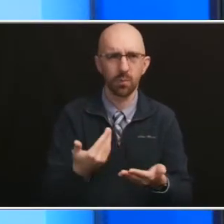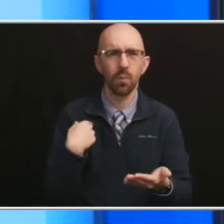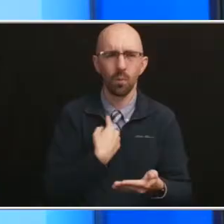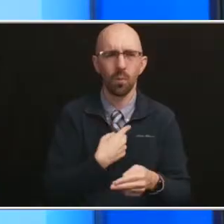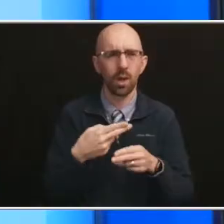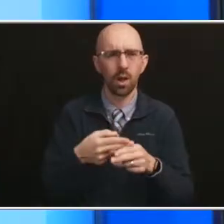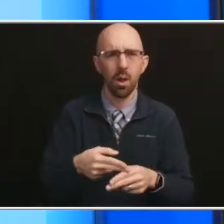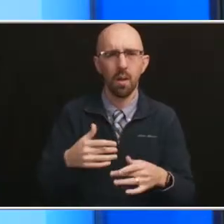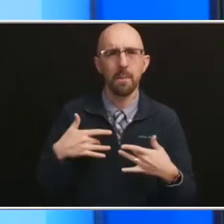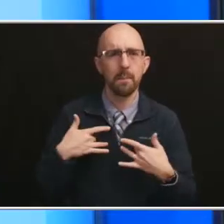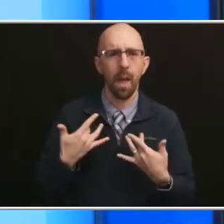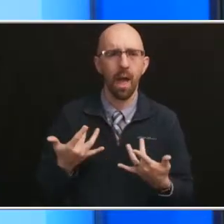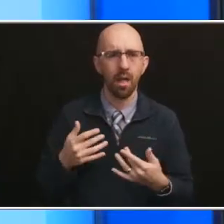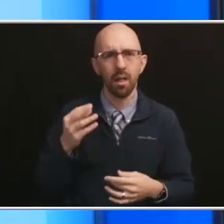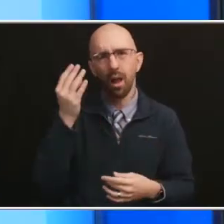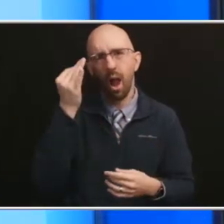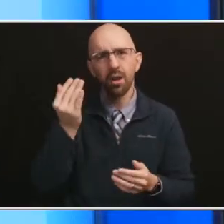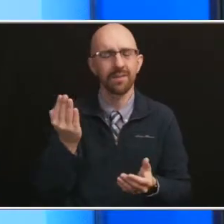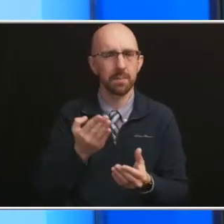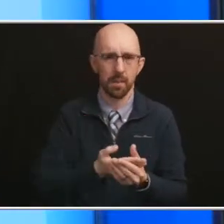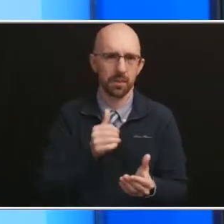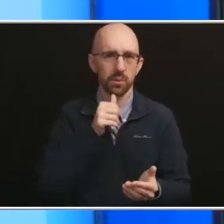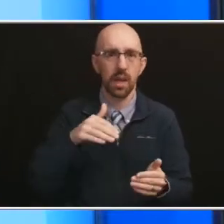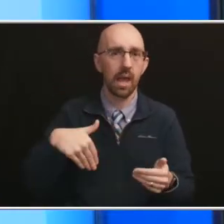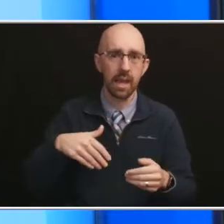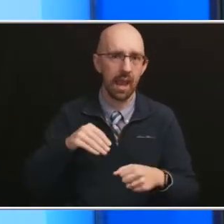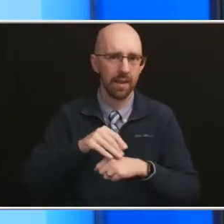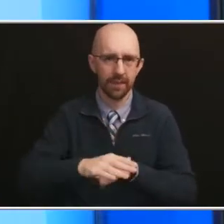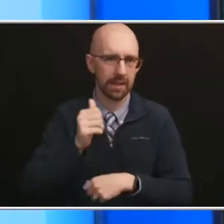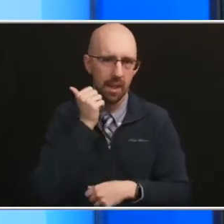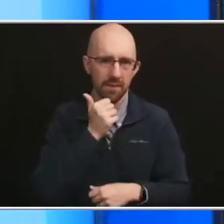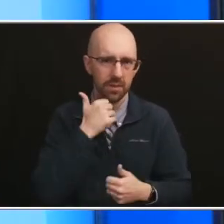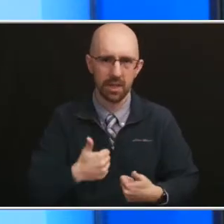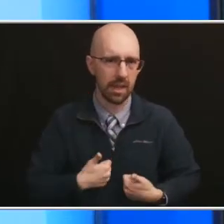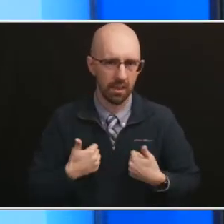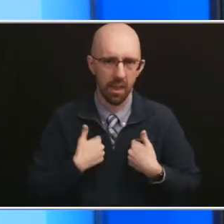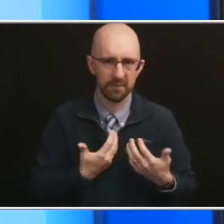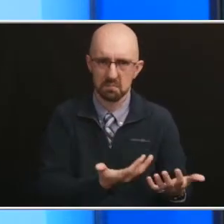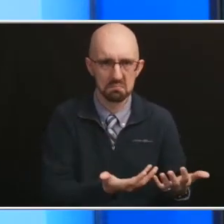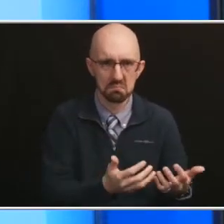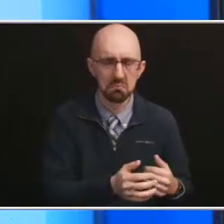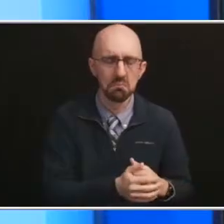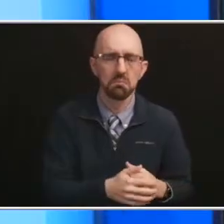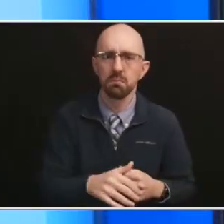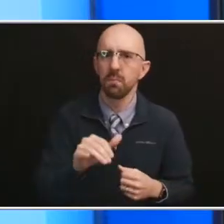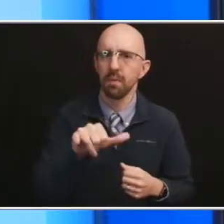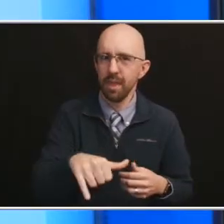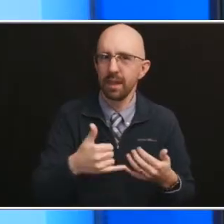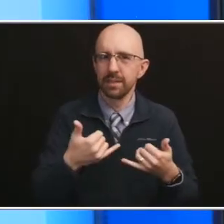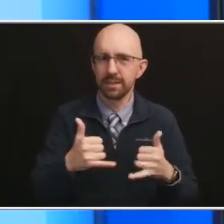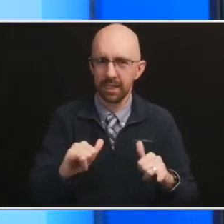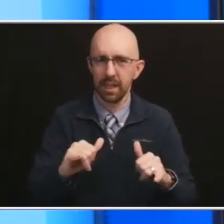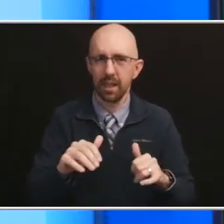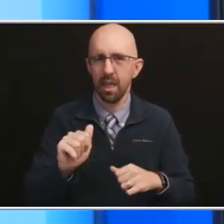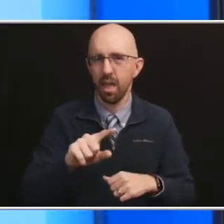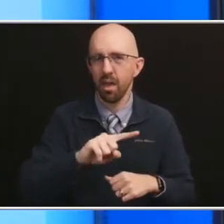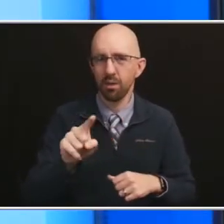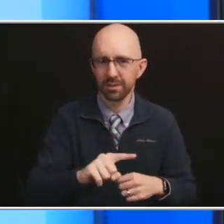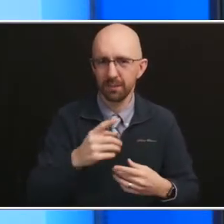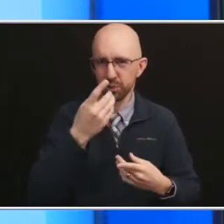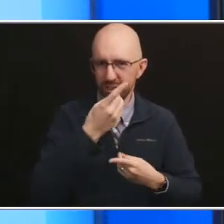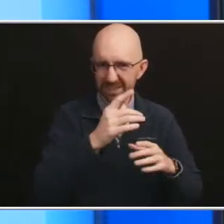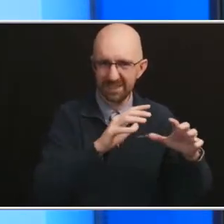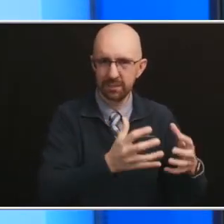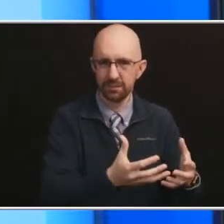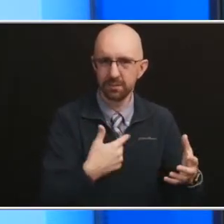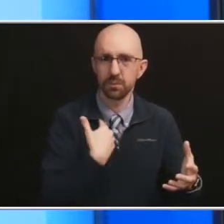cognitive impairment. So it's not yet affecting someone's day-to-day life, right? Okay. I mean, that is still can be Alzheimer's disease, right? And that's where we really need to